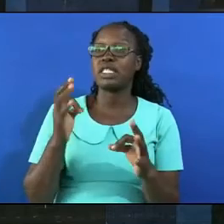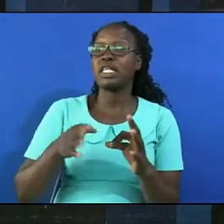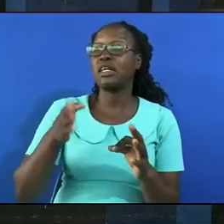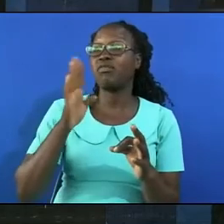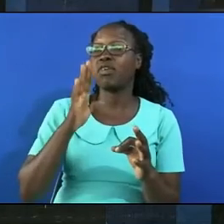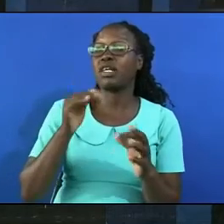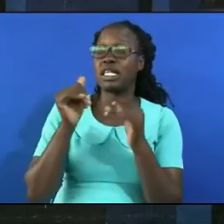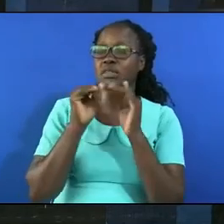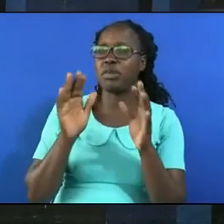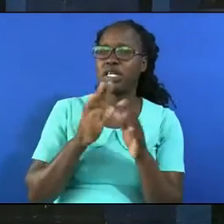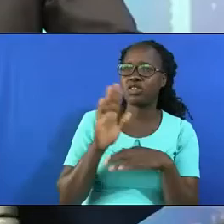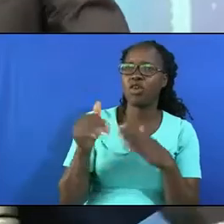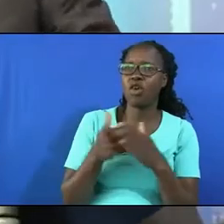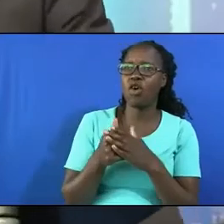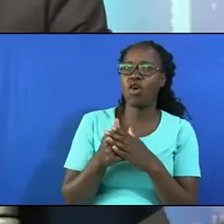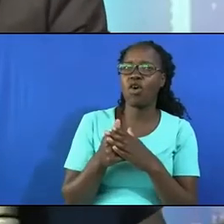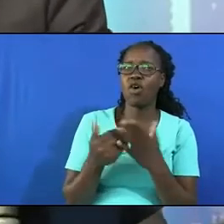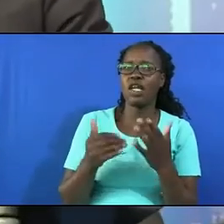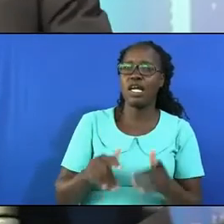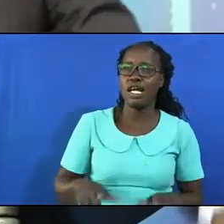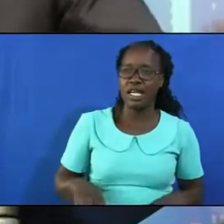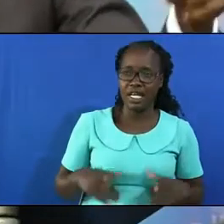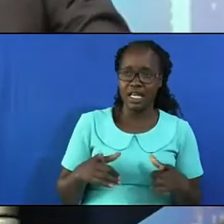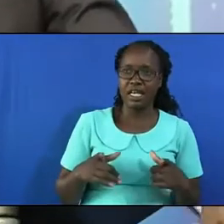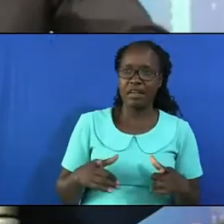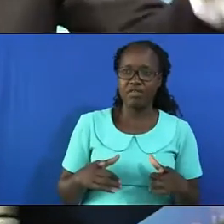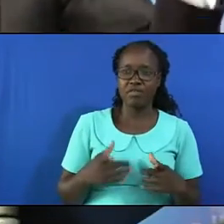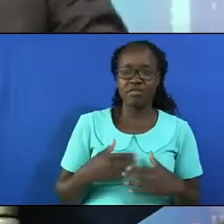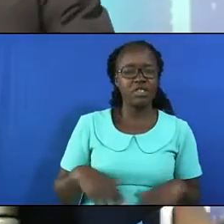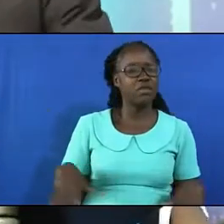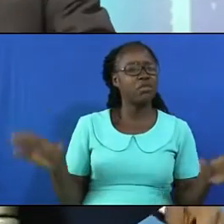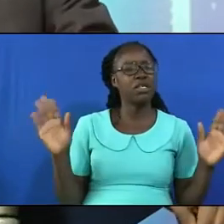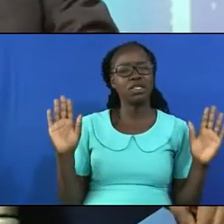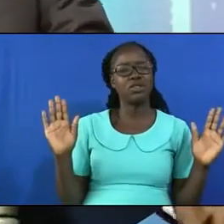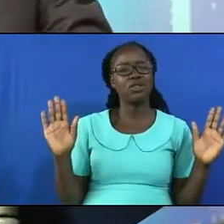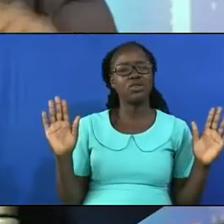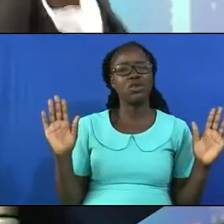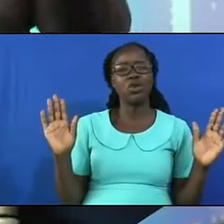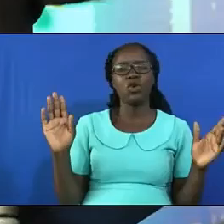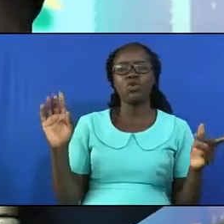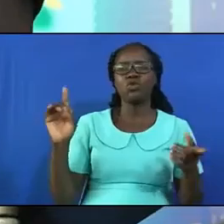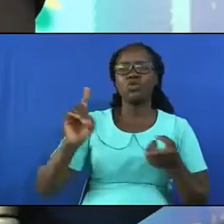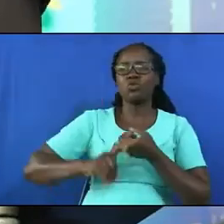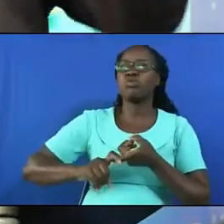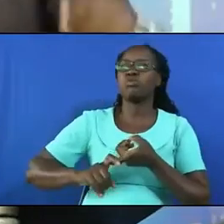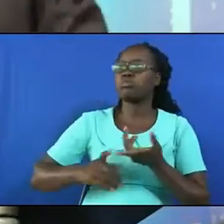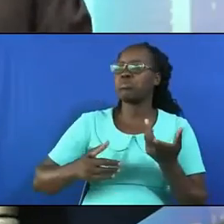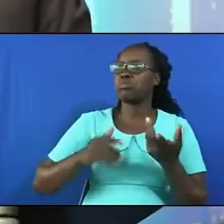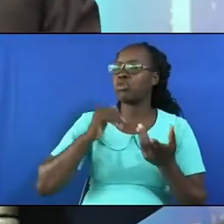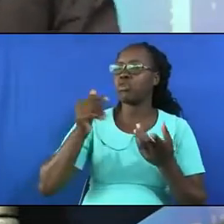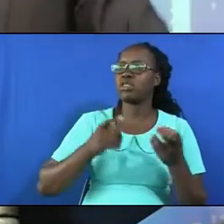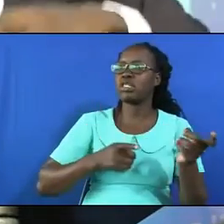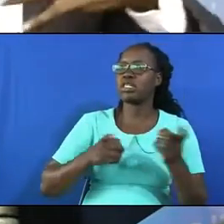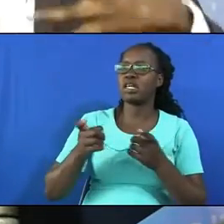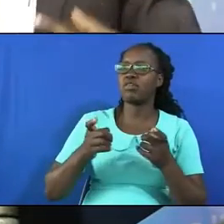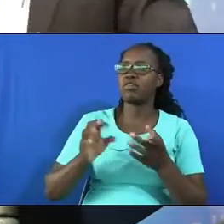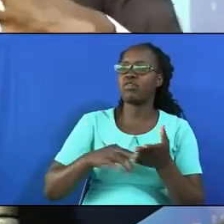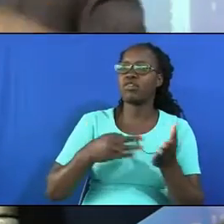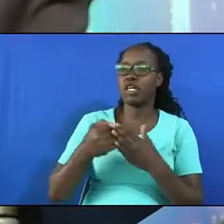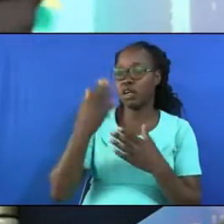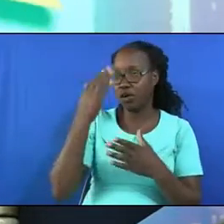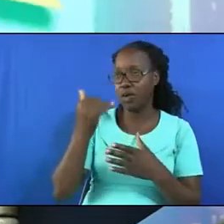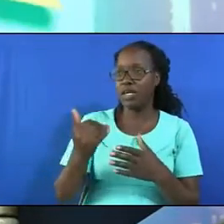God has blessed all aspects of our life, desperation to hook up should not drive us to failure. Because